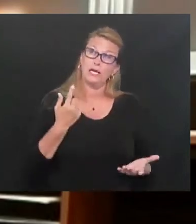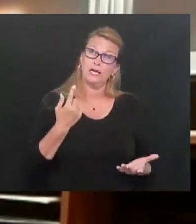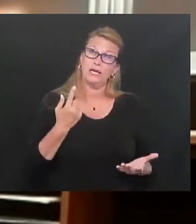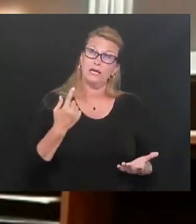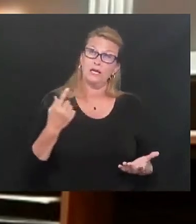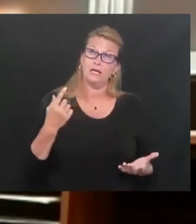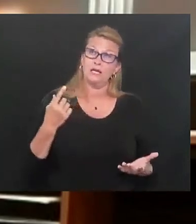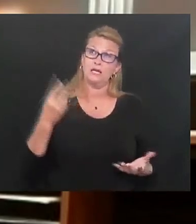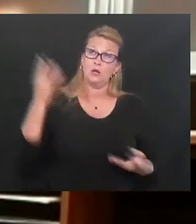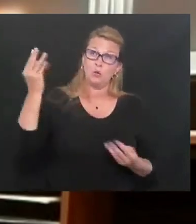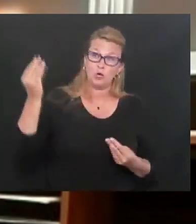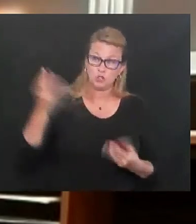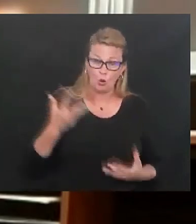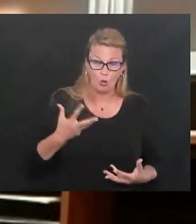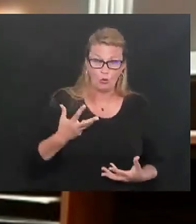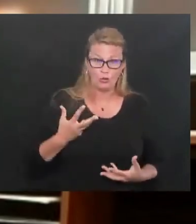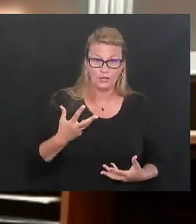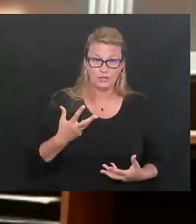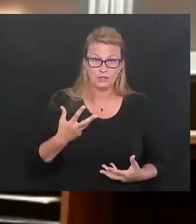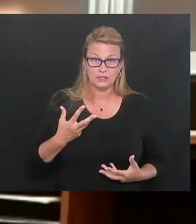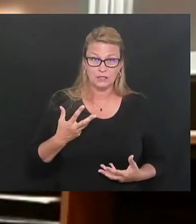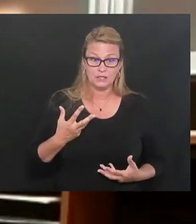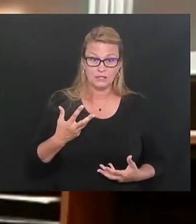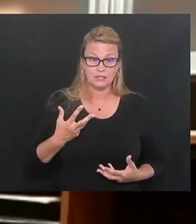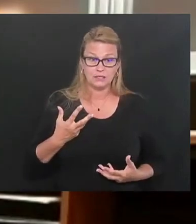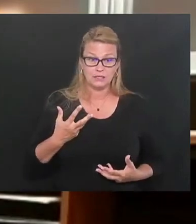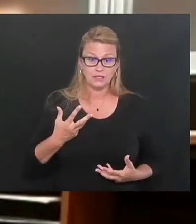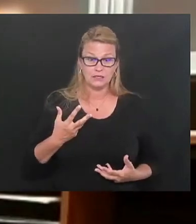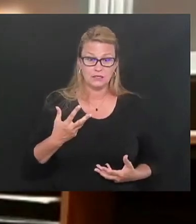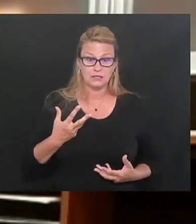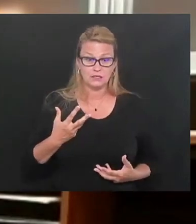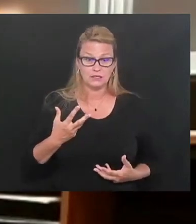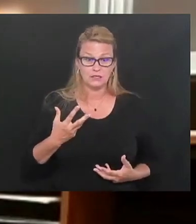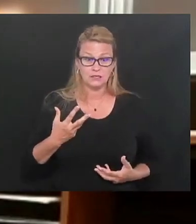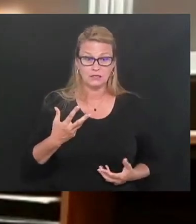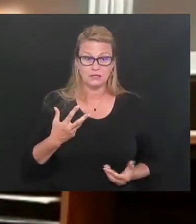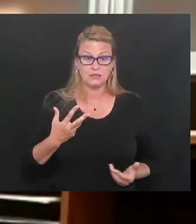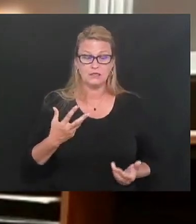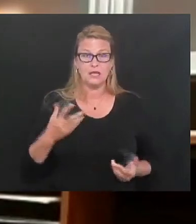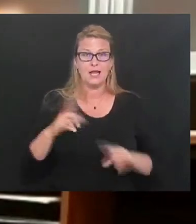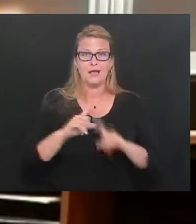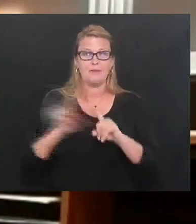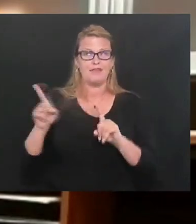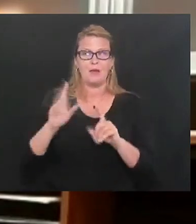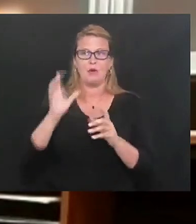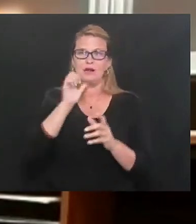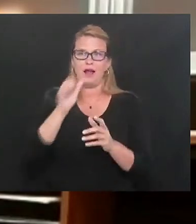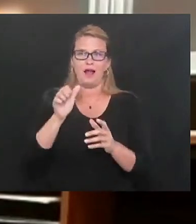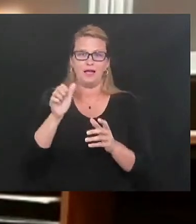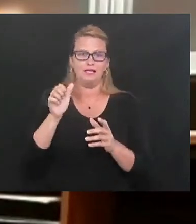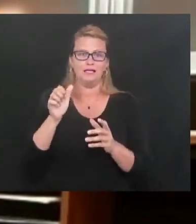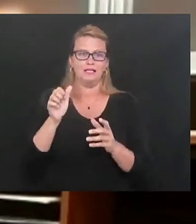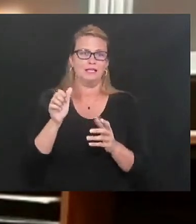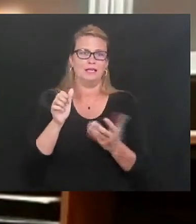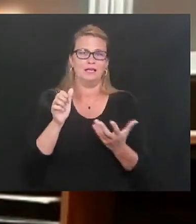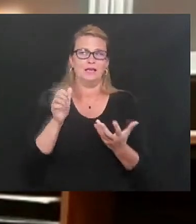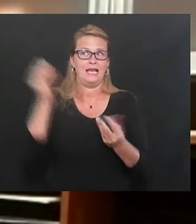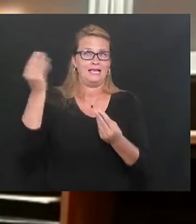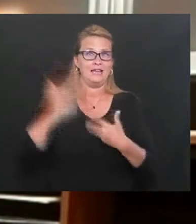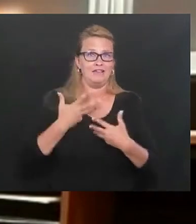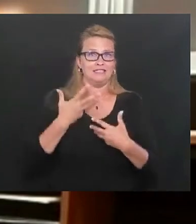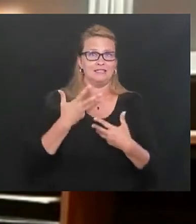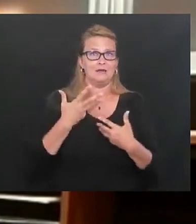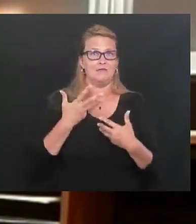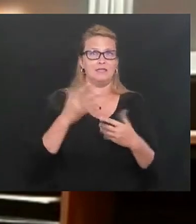by our breach coach to hold off and not do that until we had till we could fully disclose the